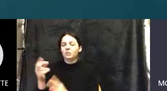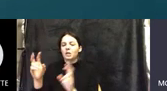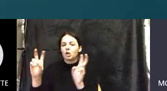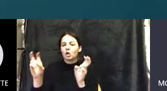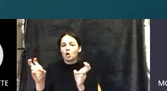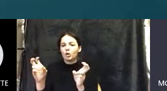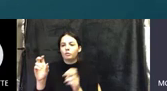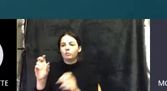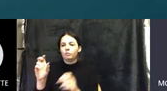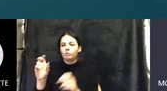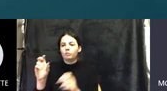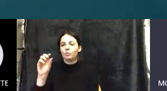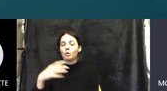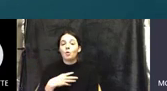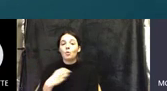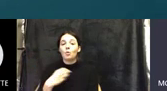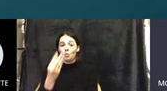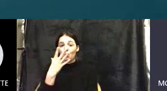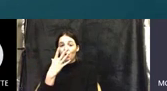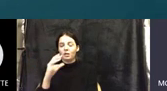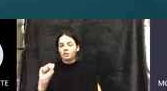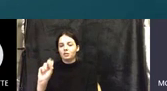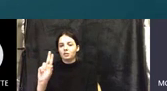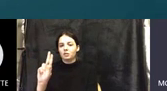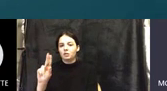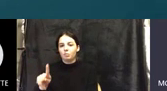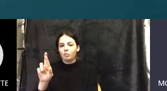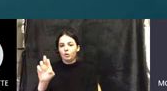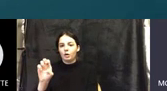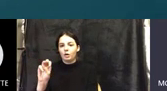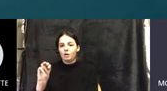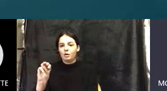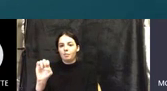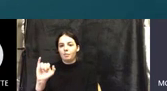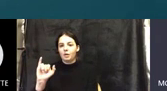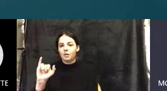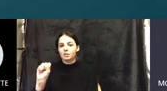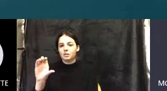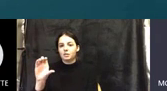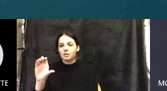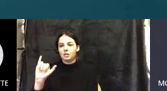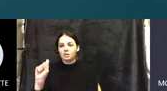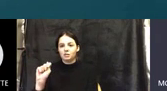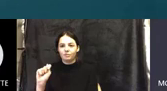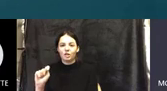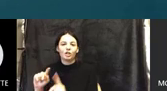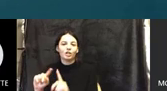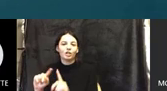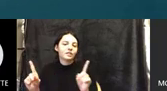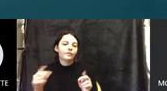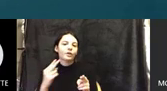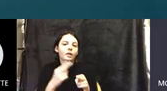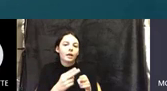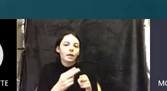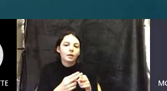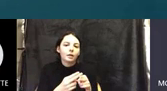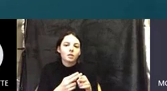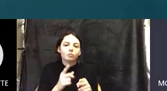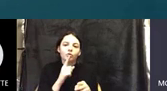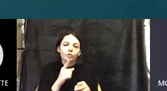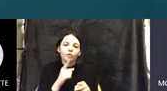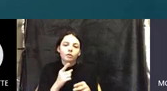comment calling white supremacists by other names than what they truly are. So I think those are really interesting. Yeah.